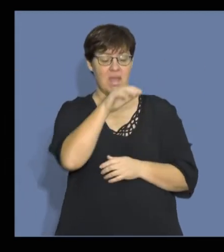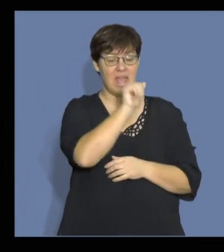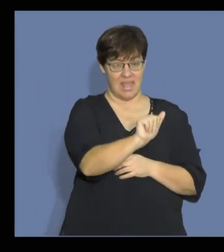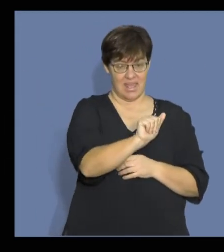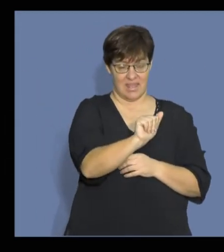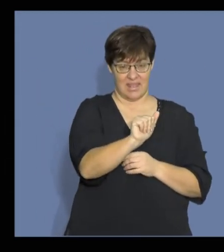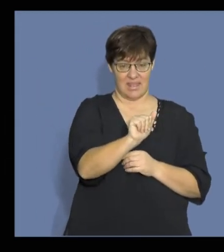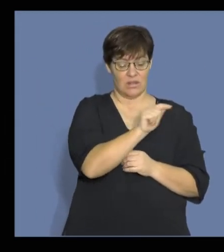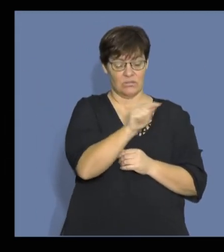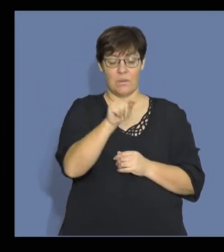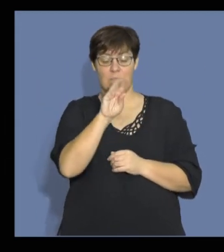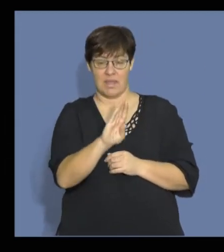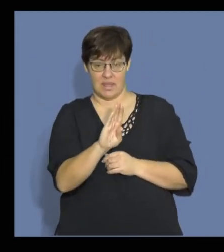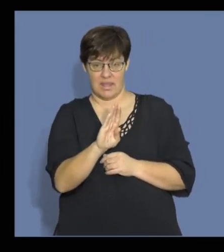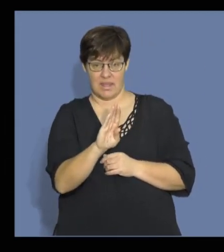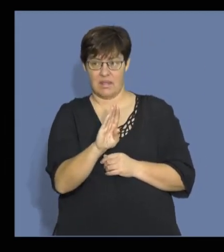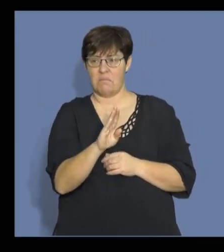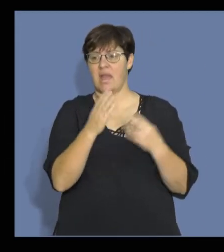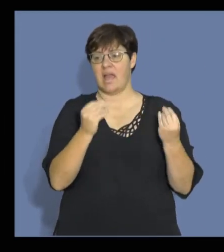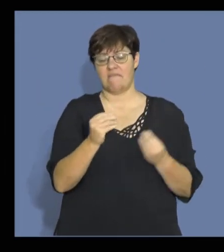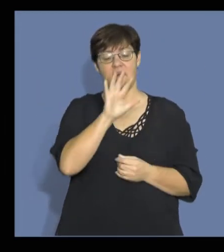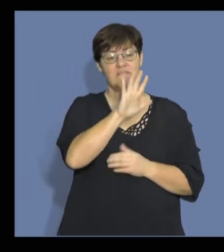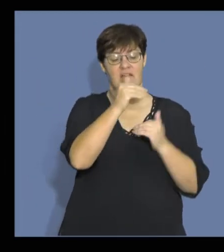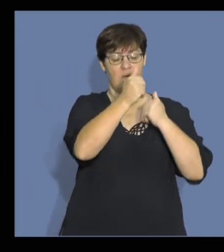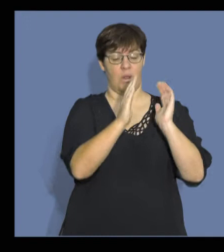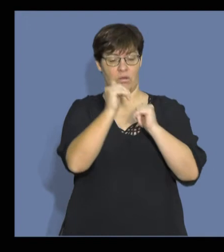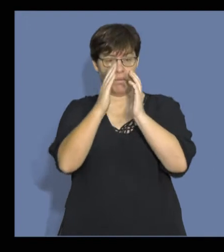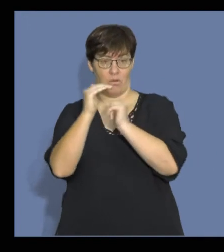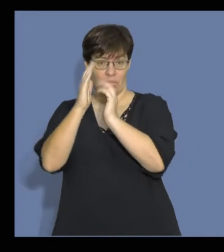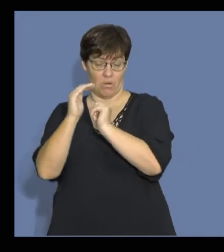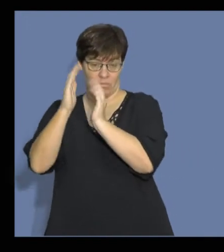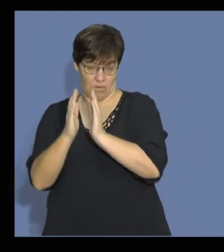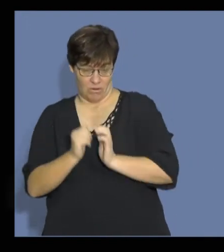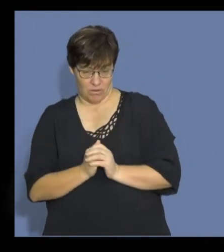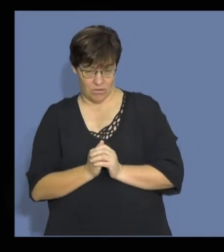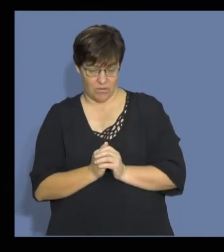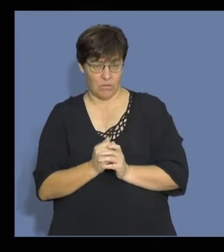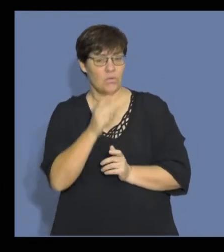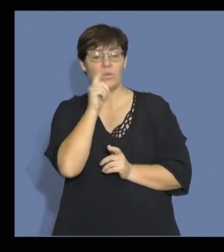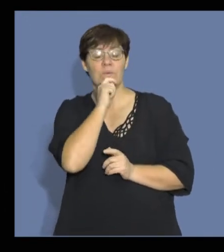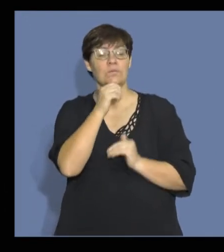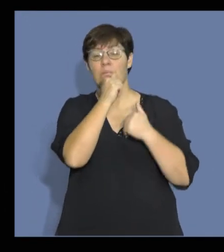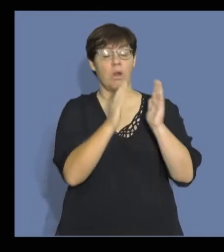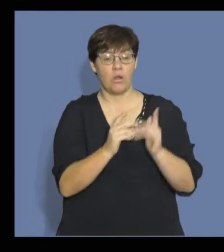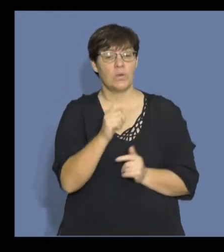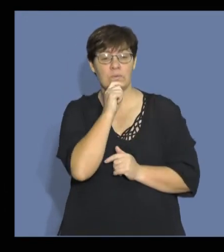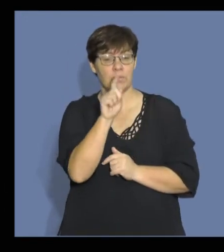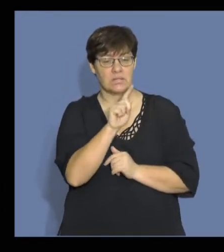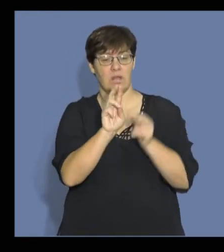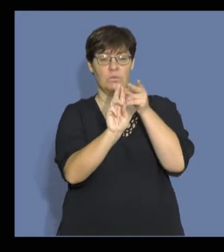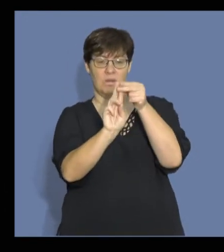A to B, I've gone 5 blocks. Now, the word we're going to be using is not blocks, it's going to